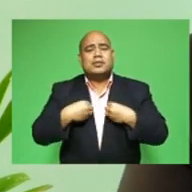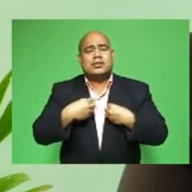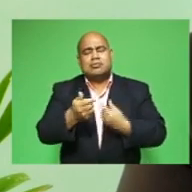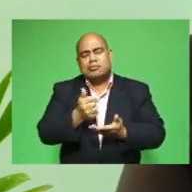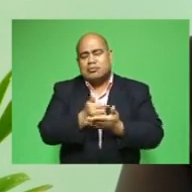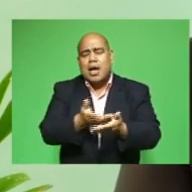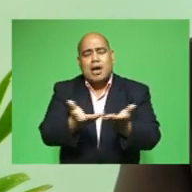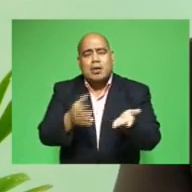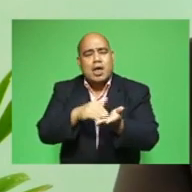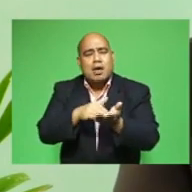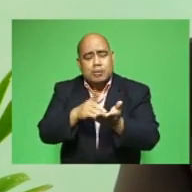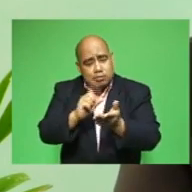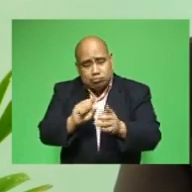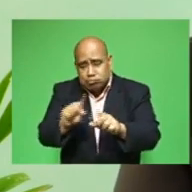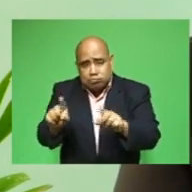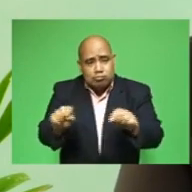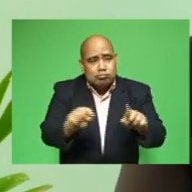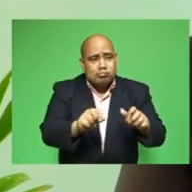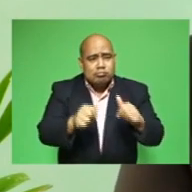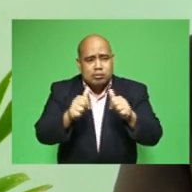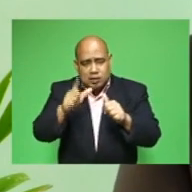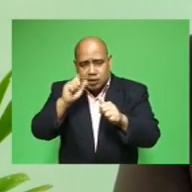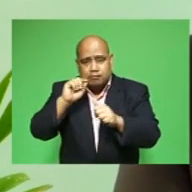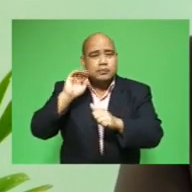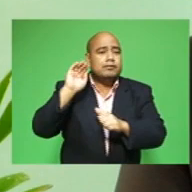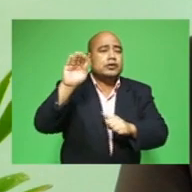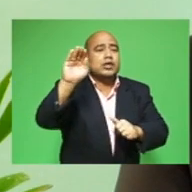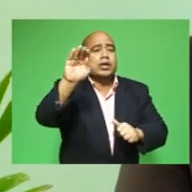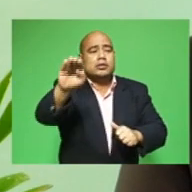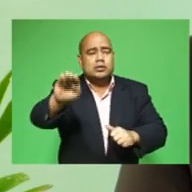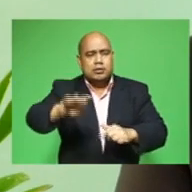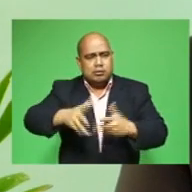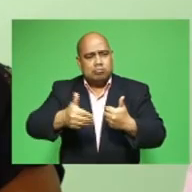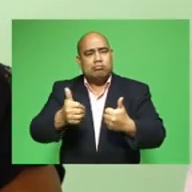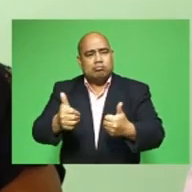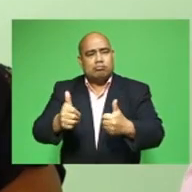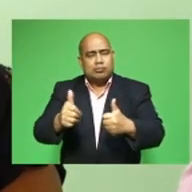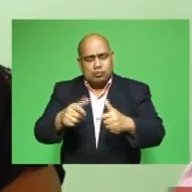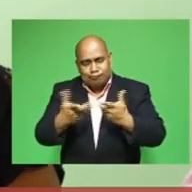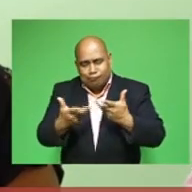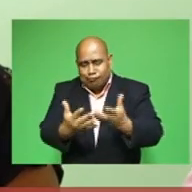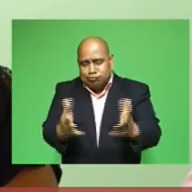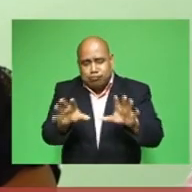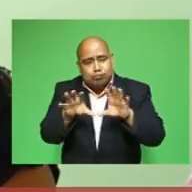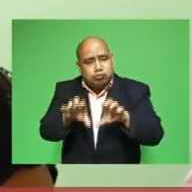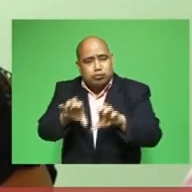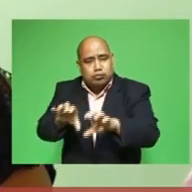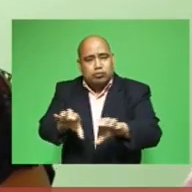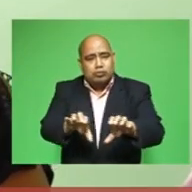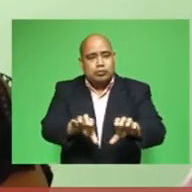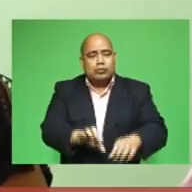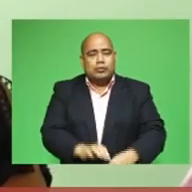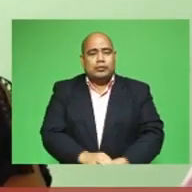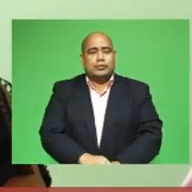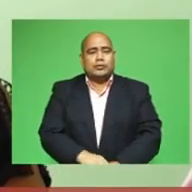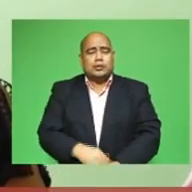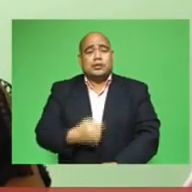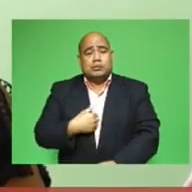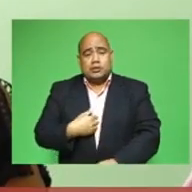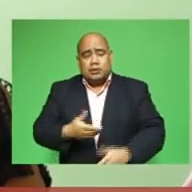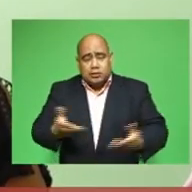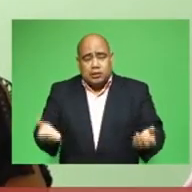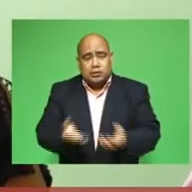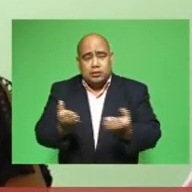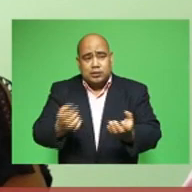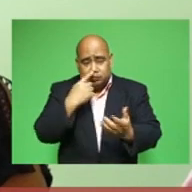flow projections. That type of mentoring will also come into play. I would just urge businesses and the citizens to take